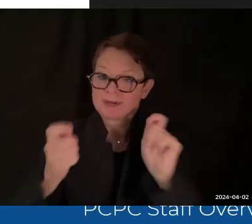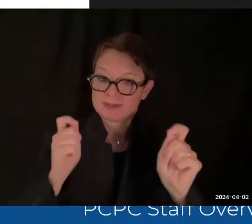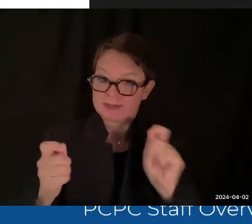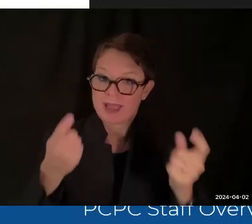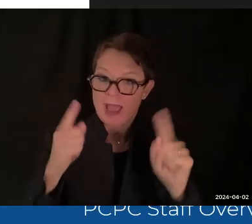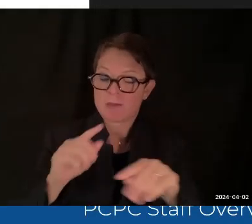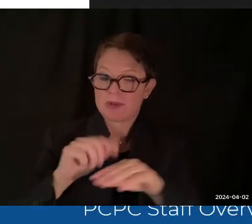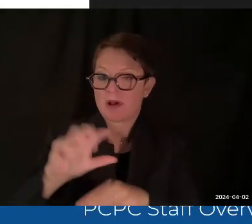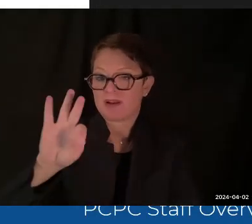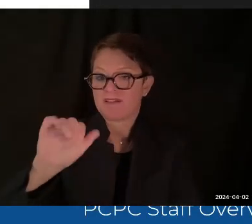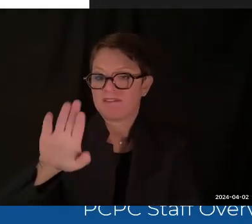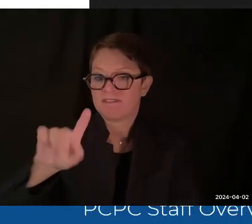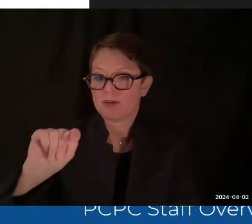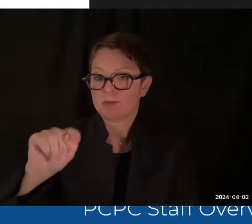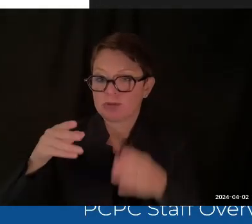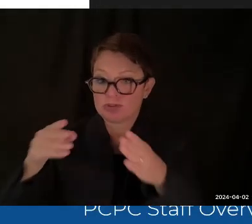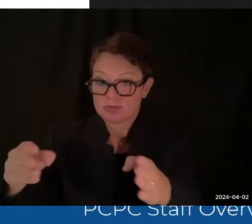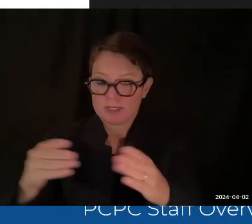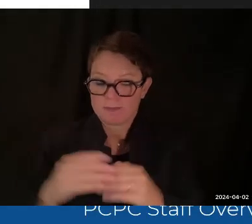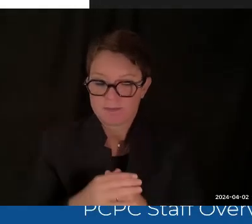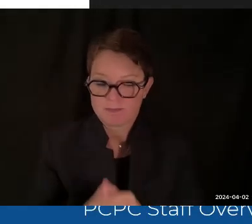along Filbert Street.